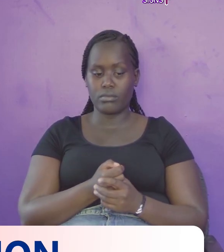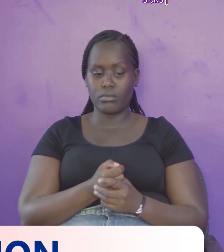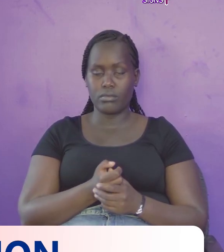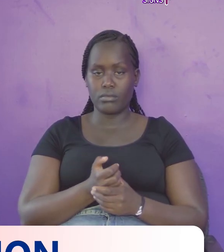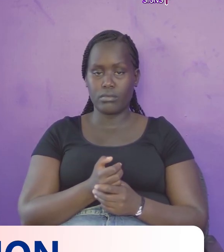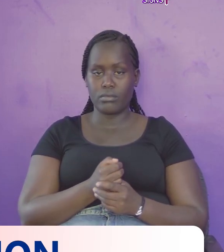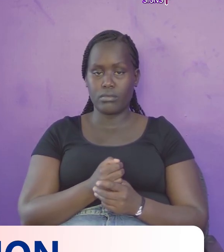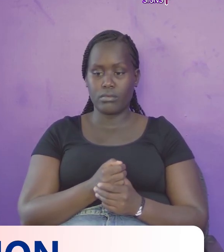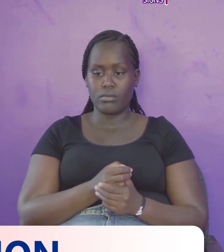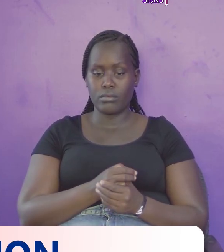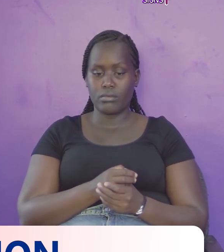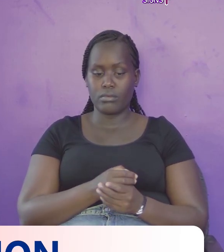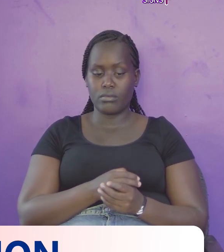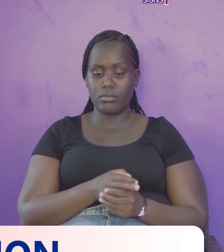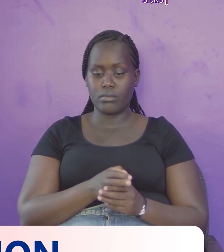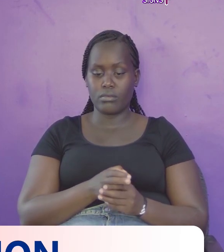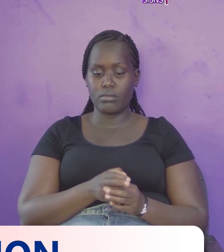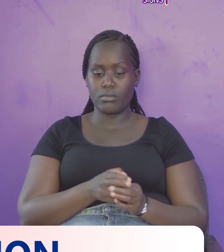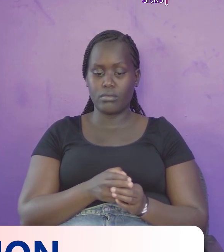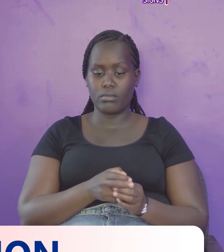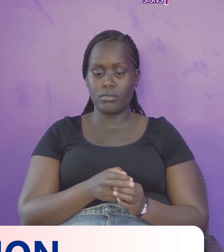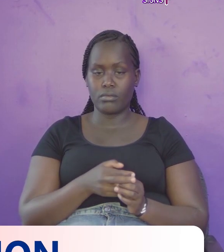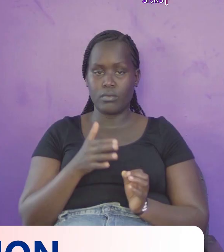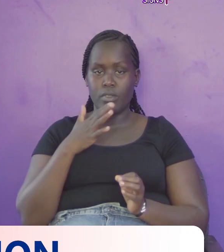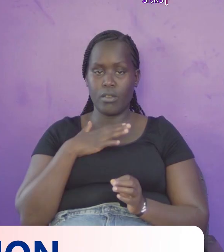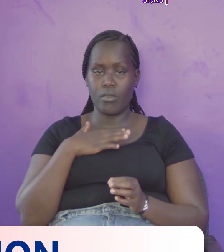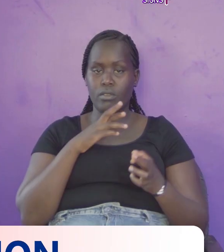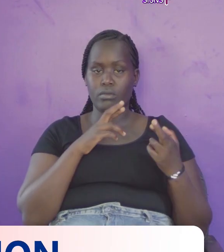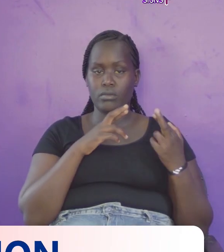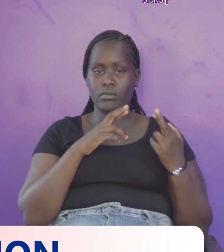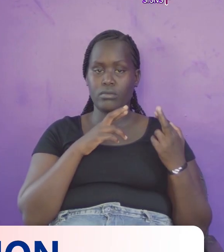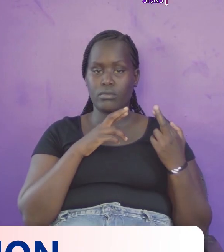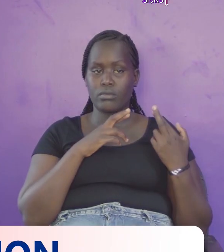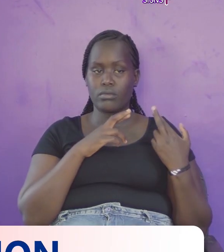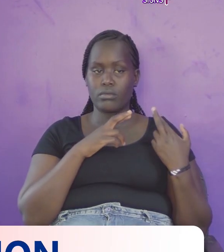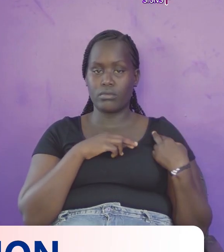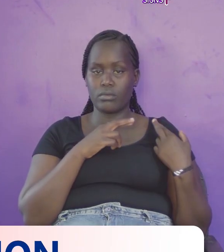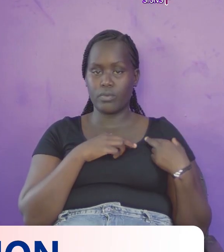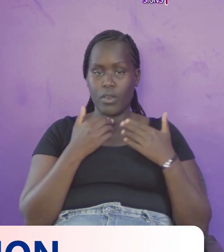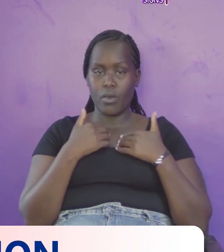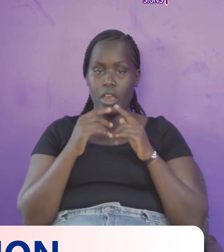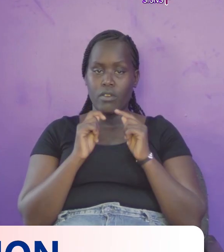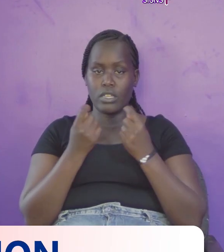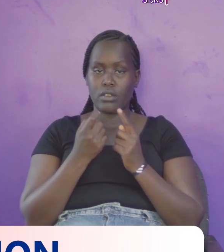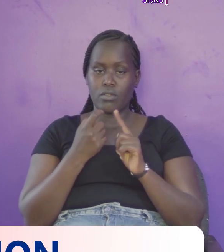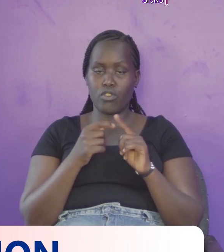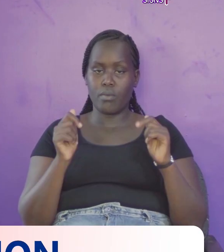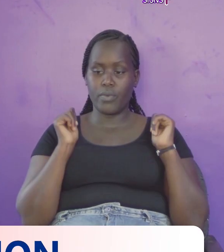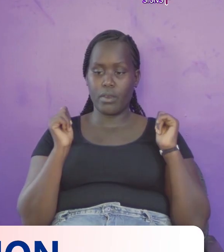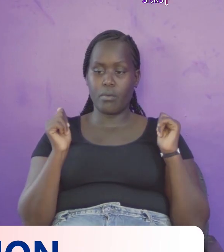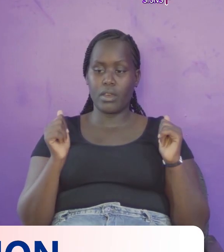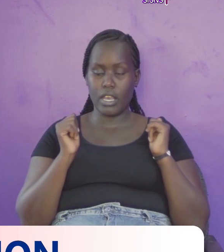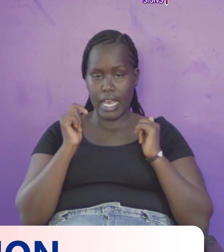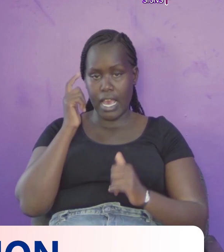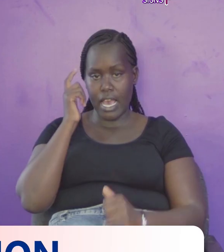tell my brothers out there that it is our responsibility. There was a team from Nyamira. Yes. I think